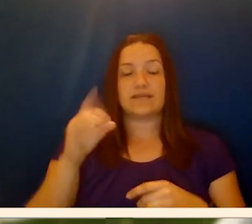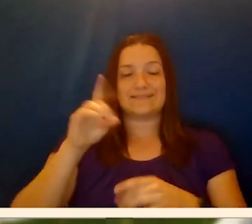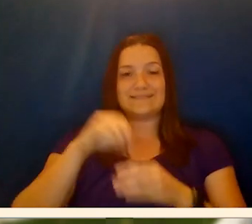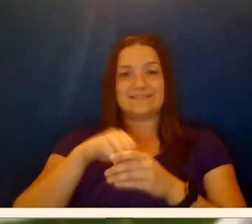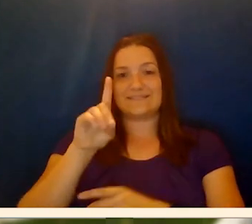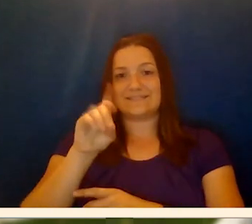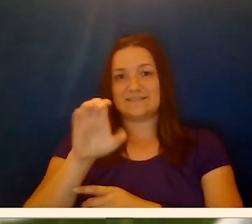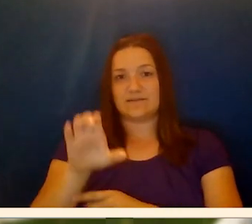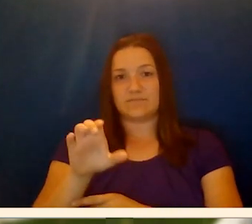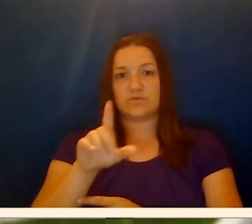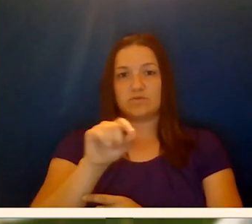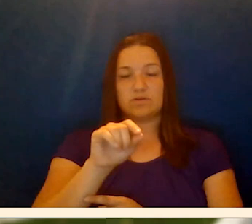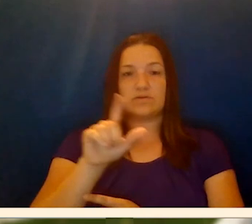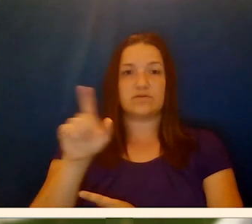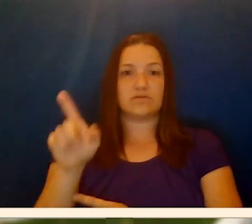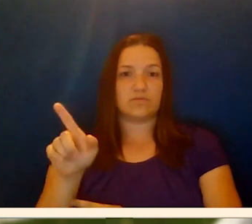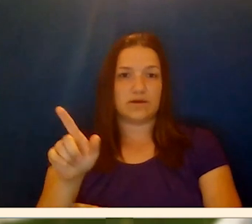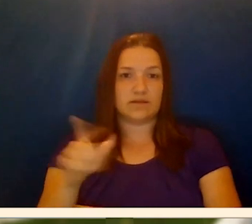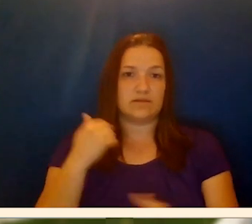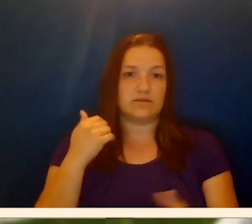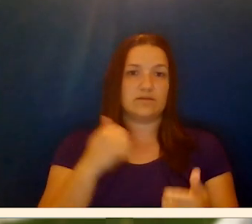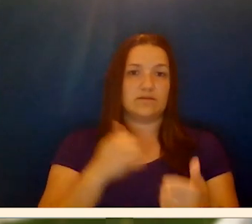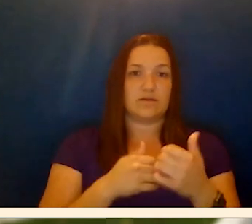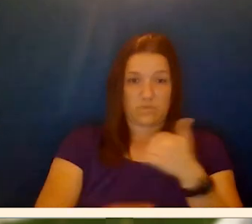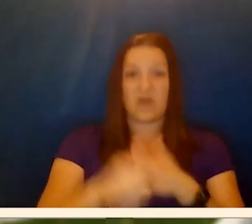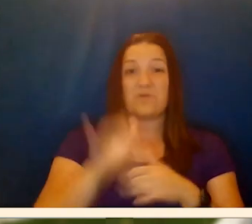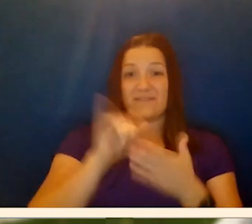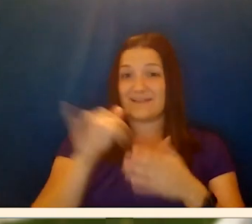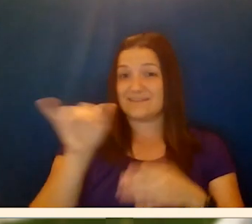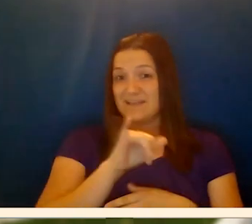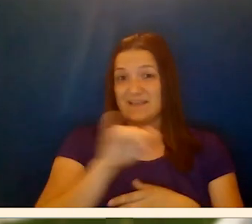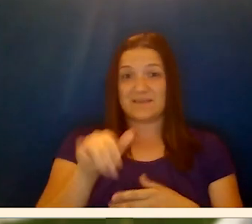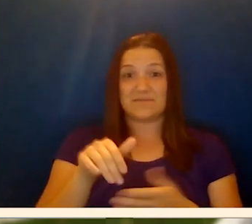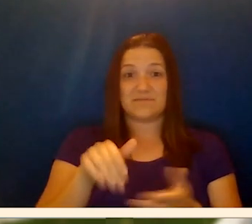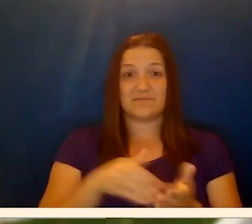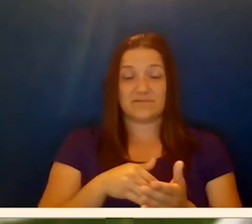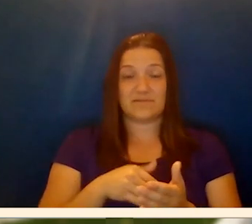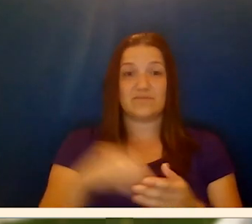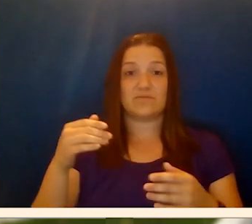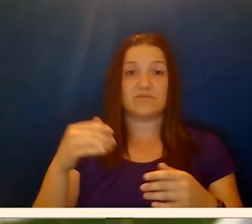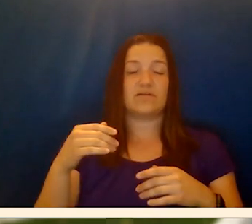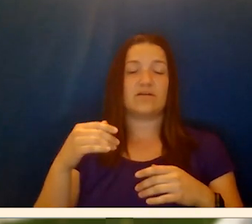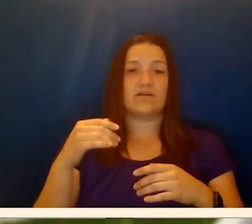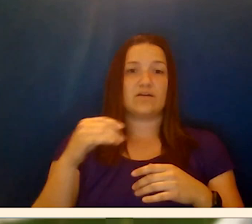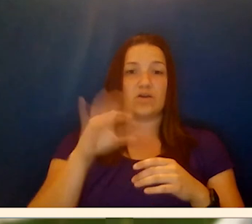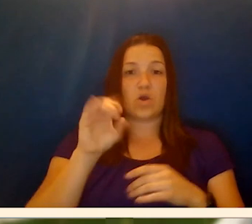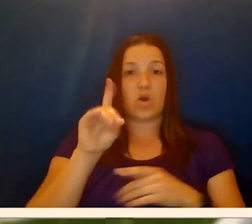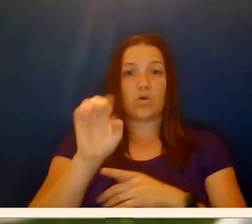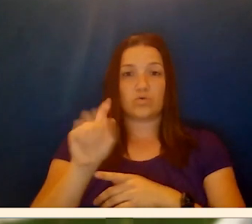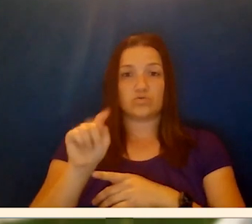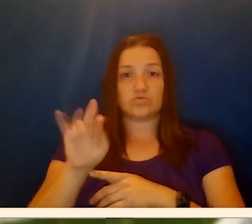of 20 and January of 21, we were still under that original internal disaster. Okay. We were under a code